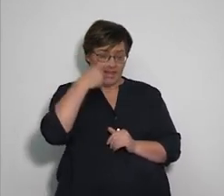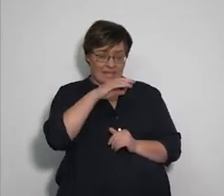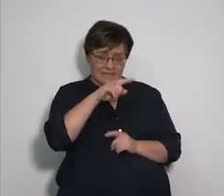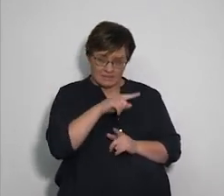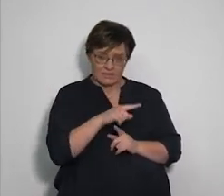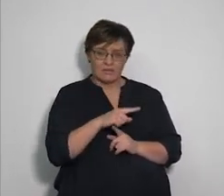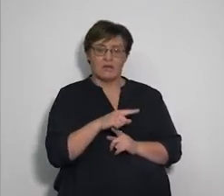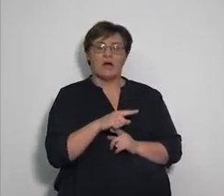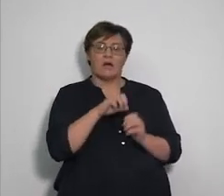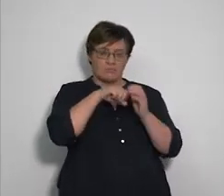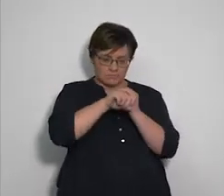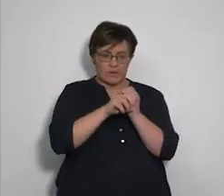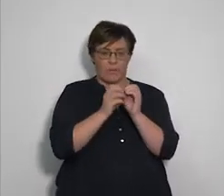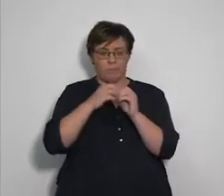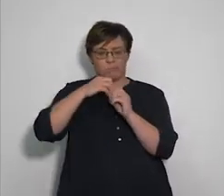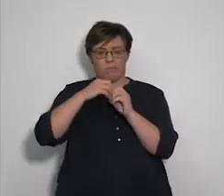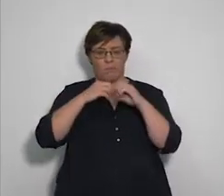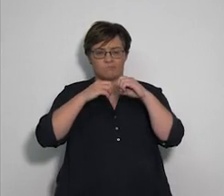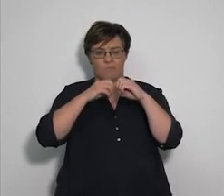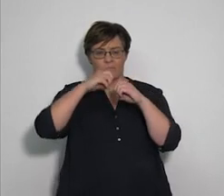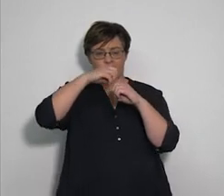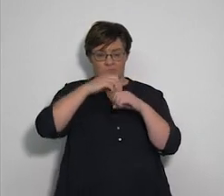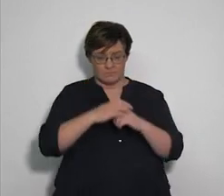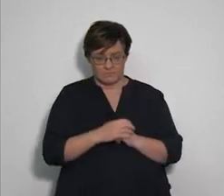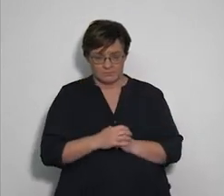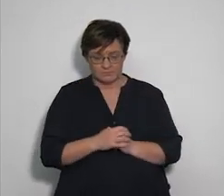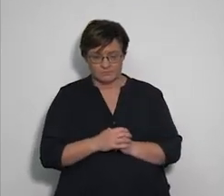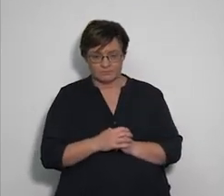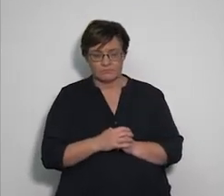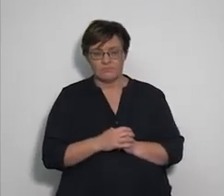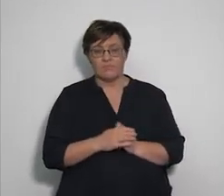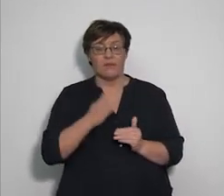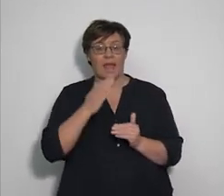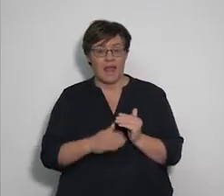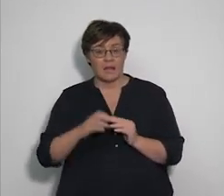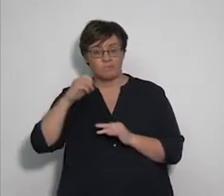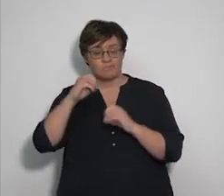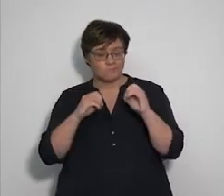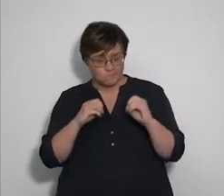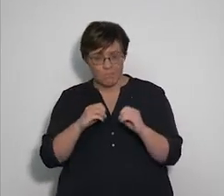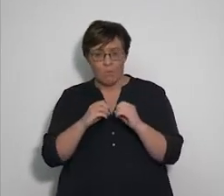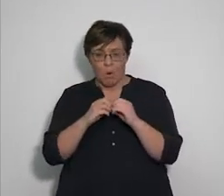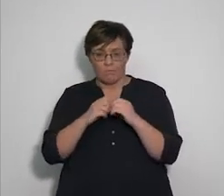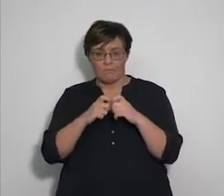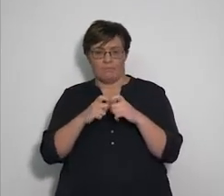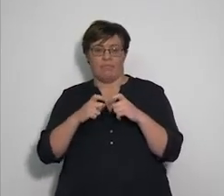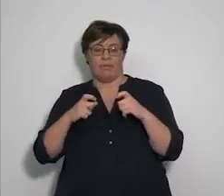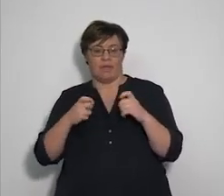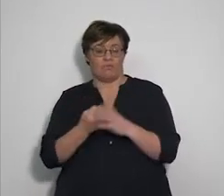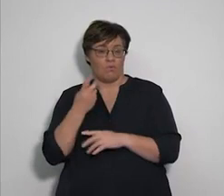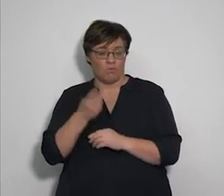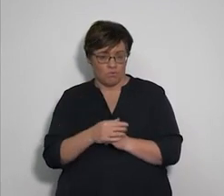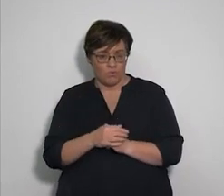cell starts to make little buds, and eventually these buds grow bigger and